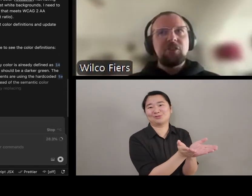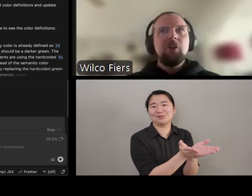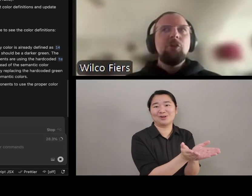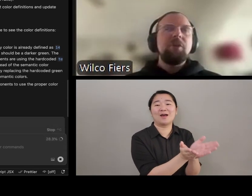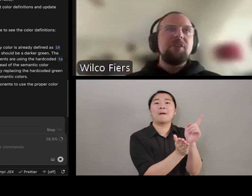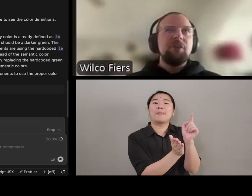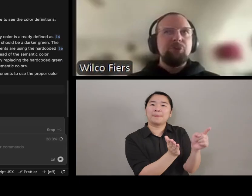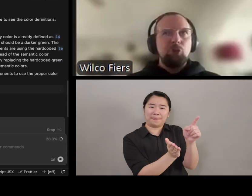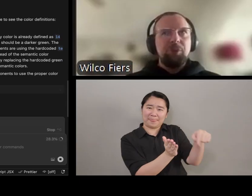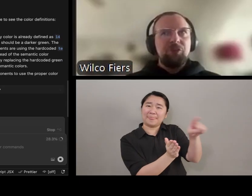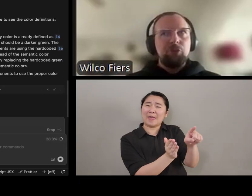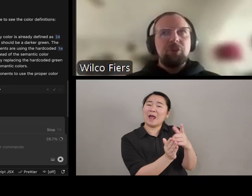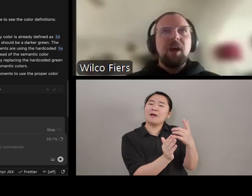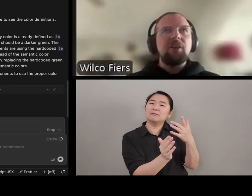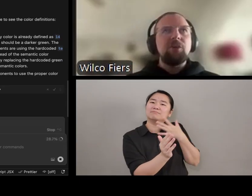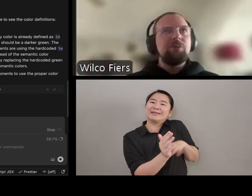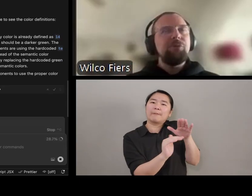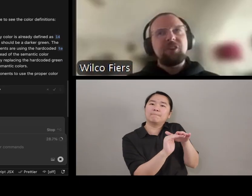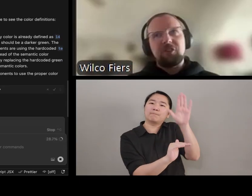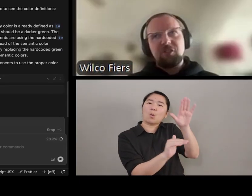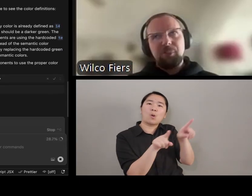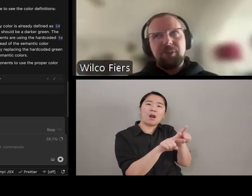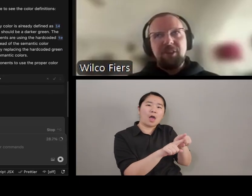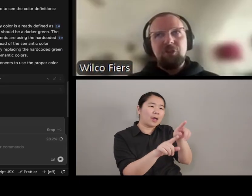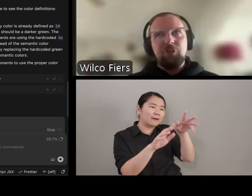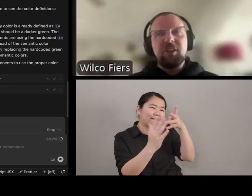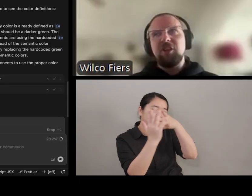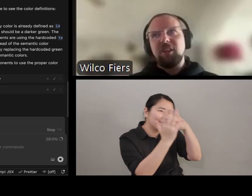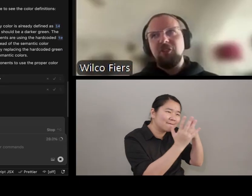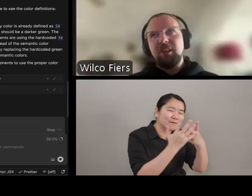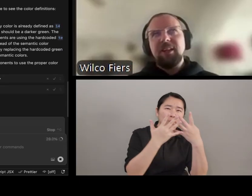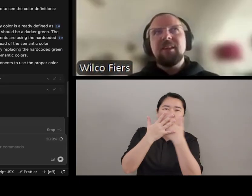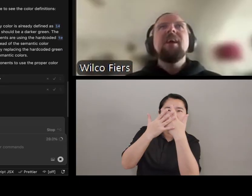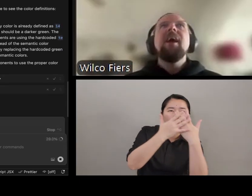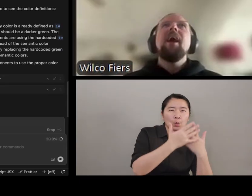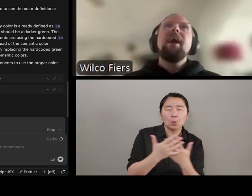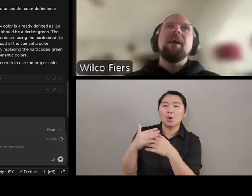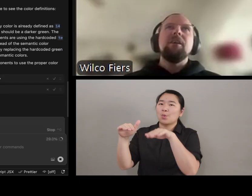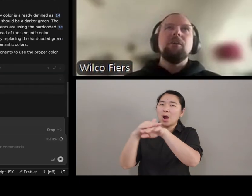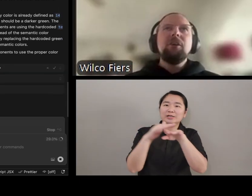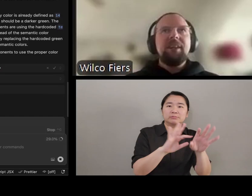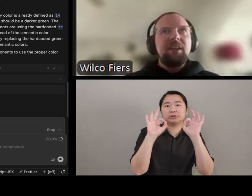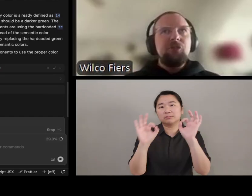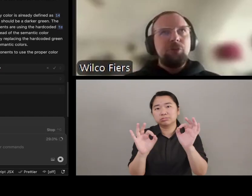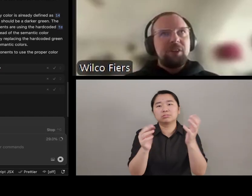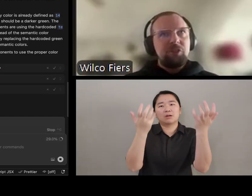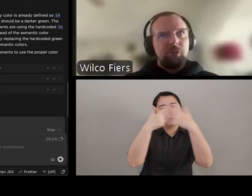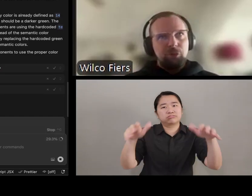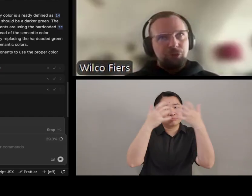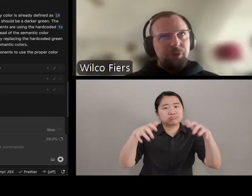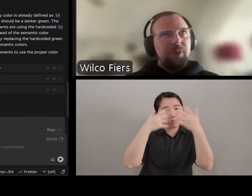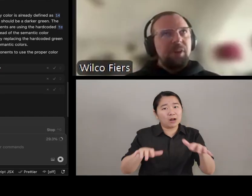scans. We need to inform these tools on how to fix accessibility issues intelligently. And key to